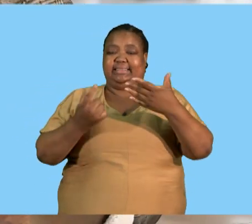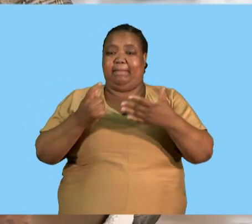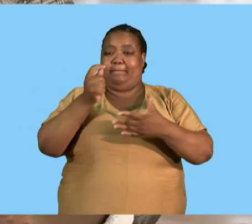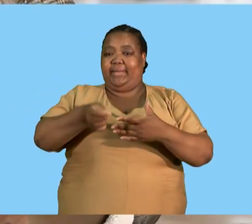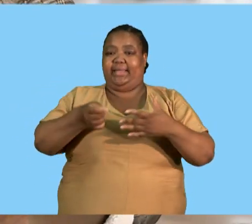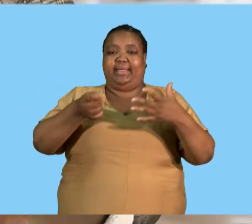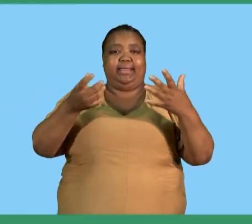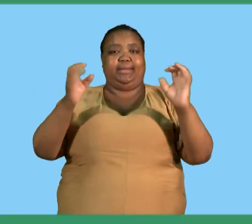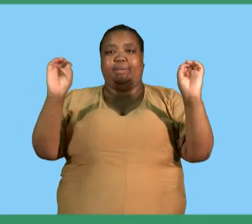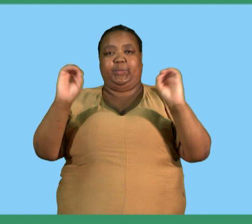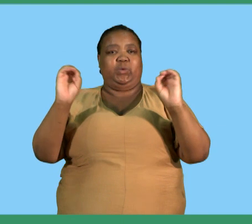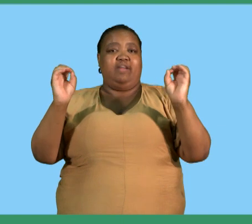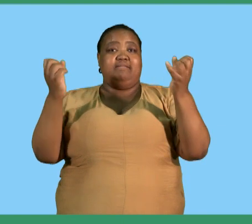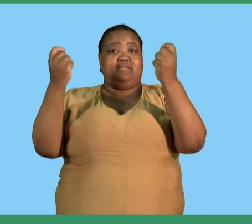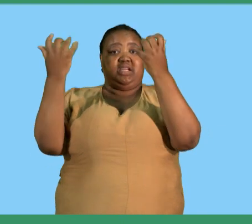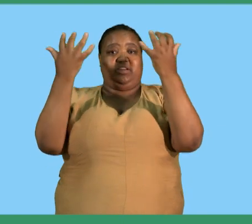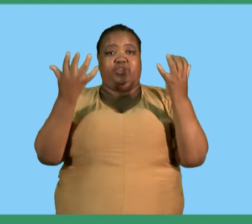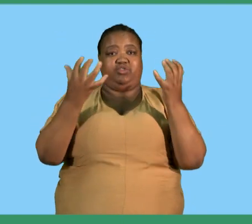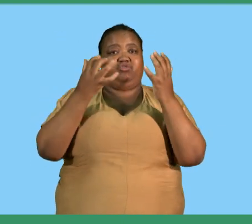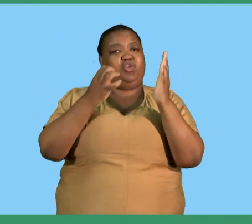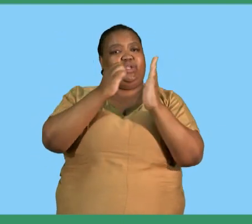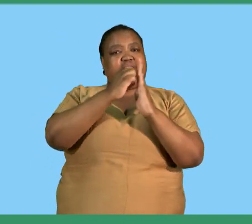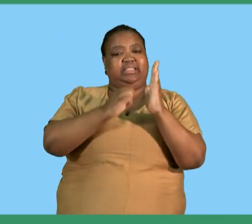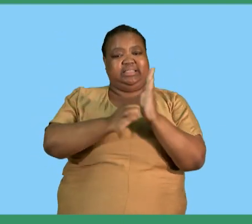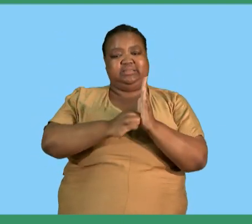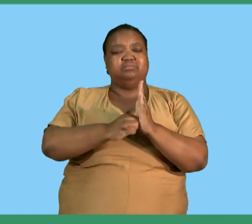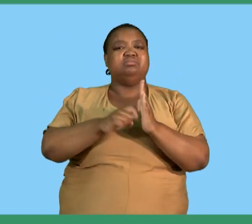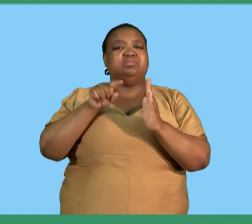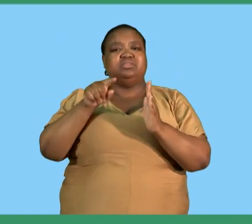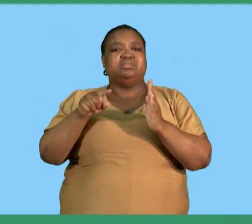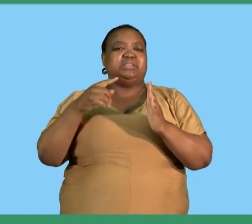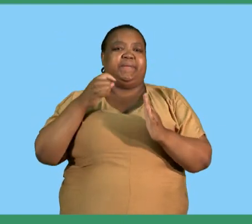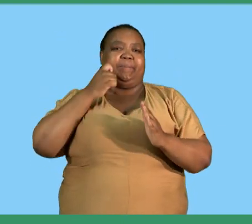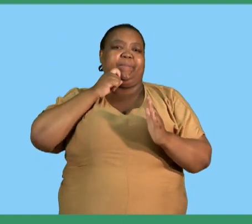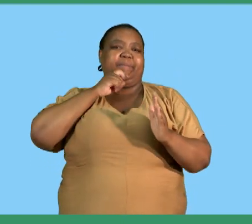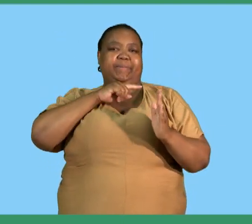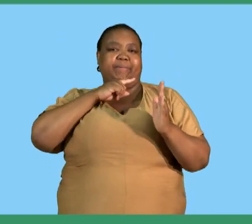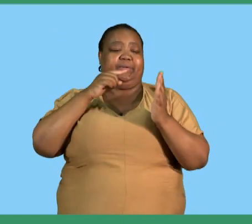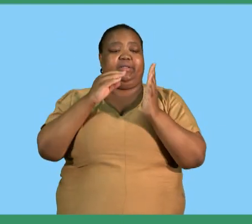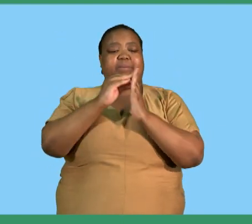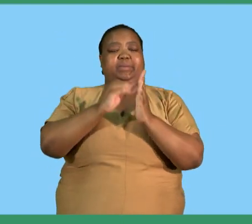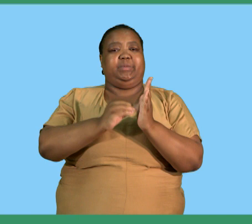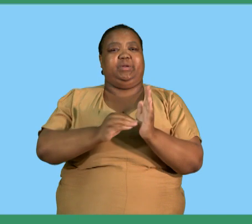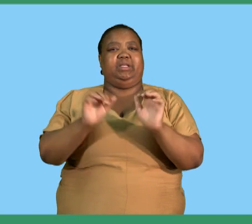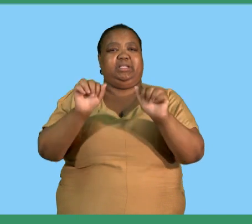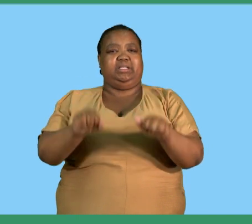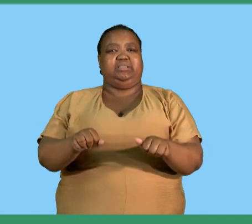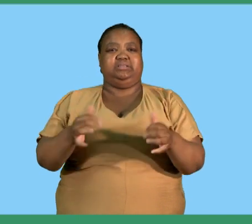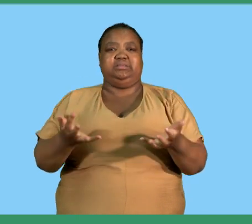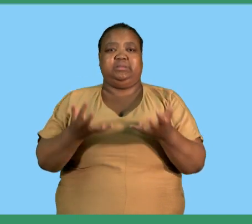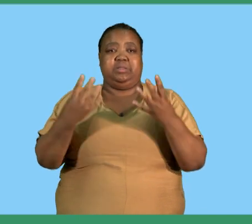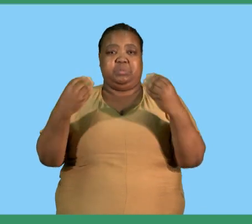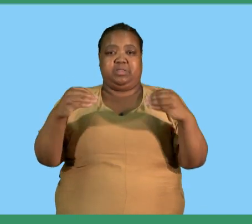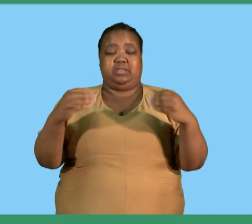tax evading. So here you're falsifying the financial statements in order for you not to pay tax. So businesses may pay heavy